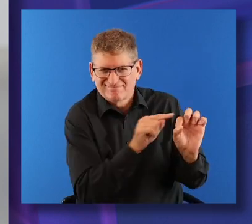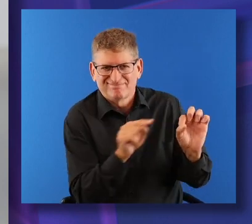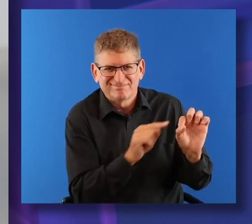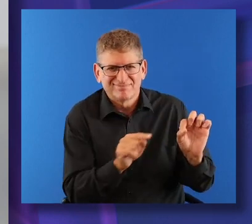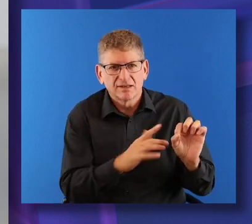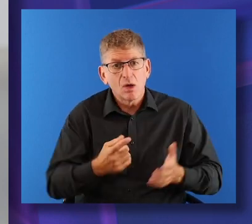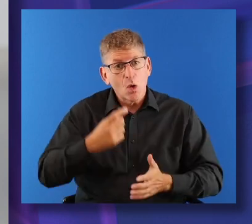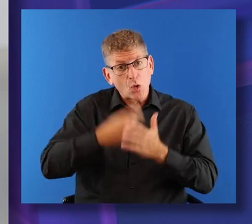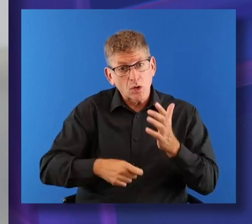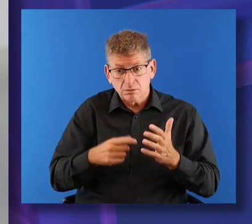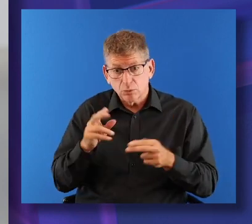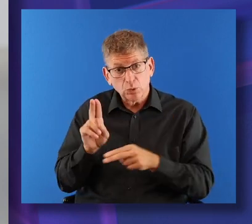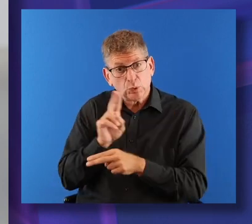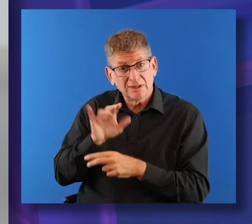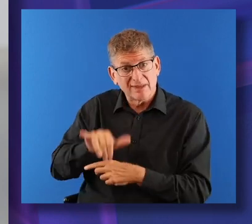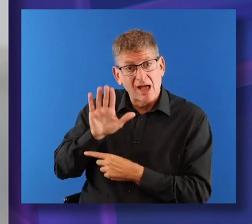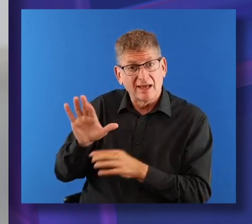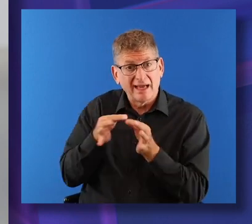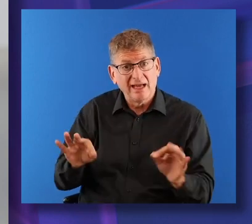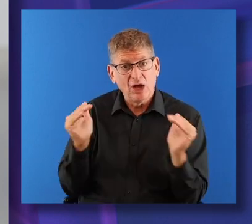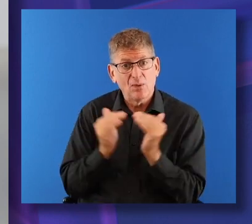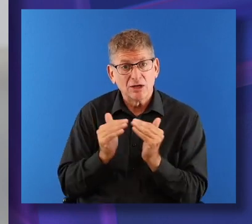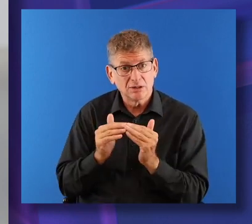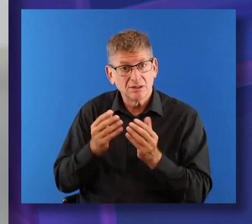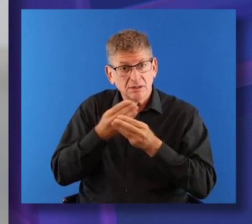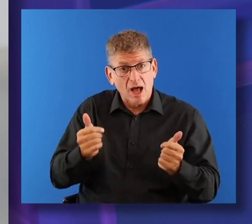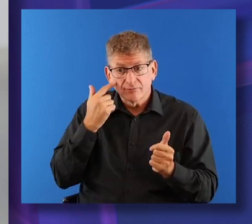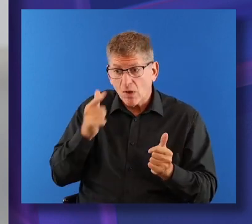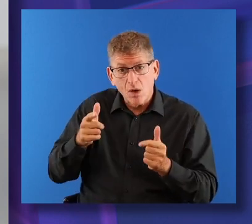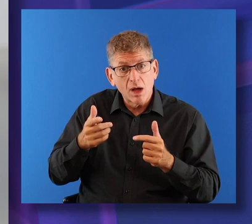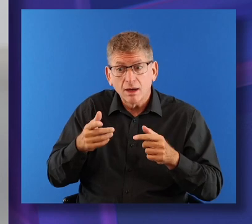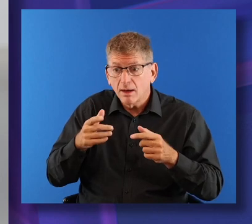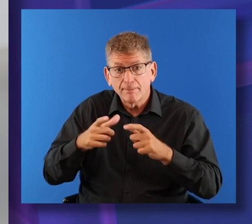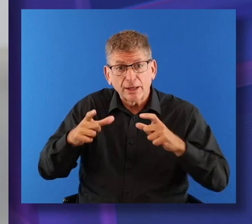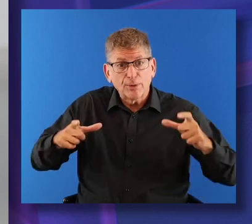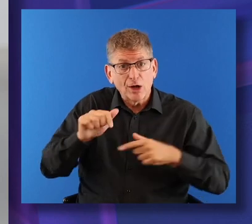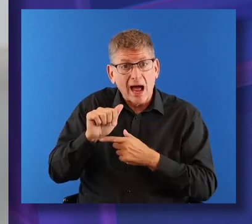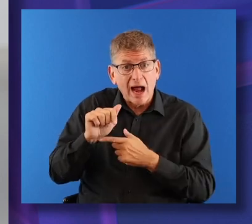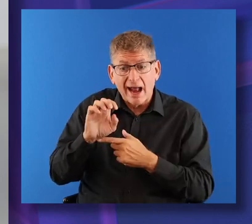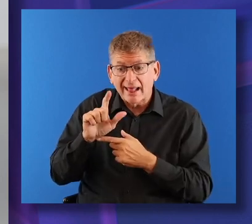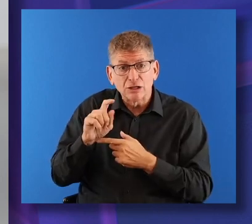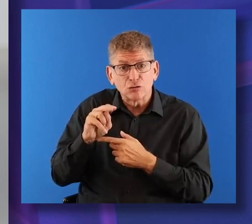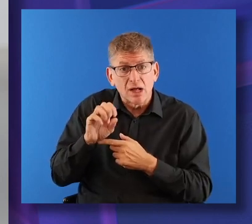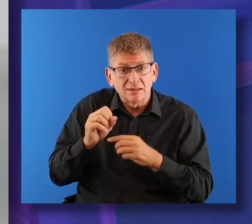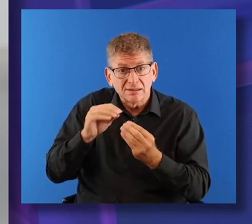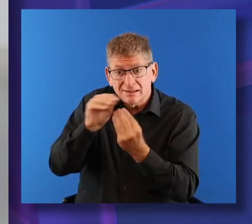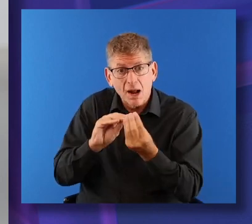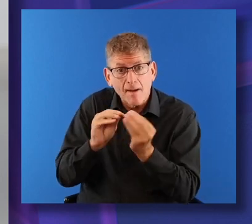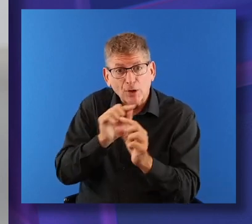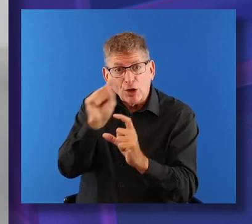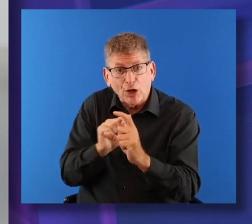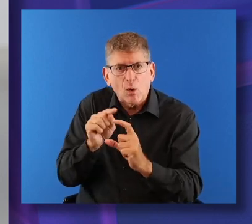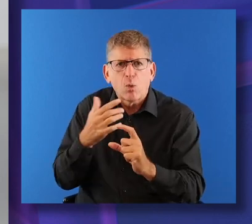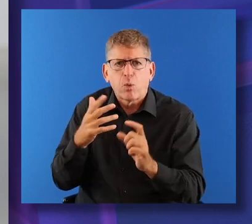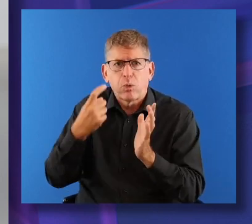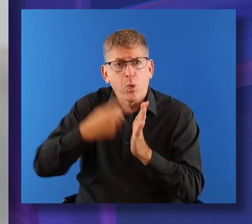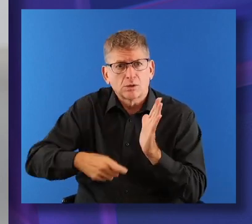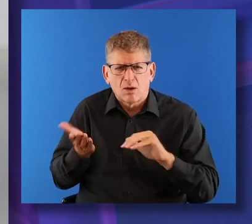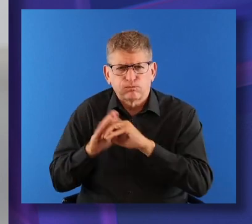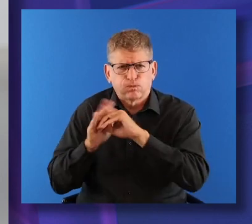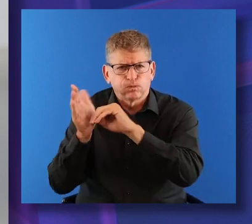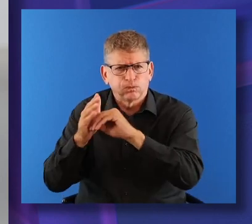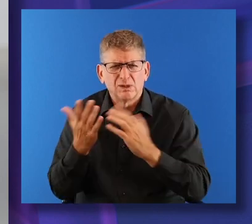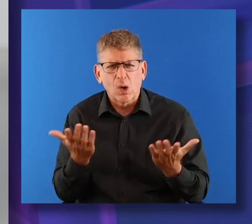increasingly drastic approximations, leading to a challenging trade-off between scale and accuracy. Even